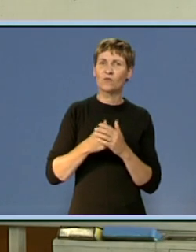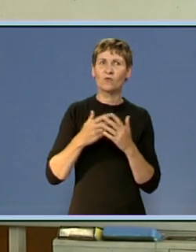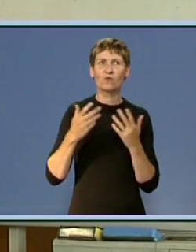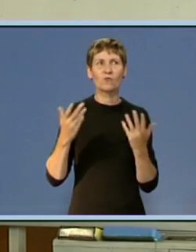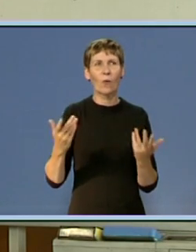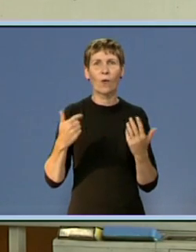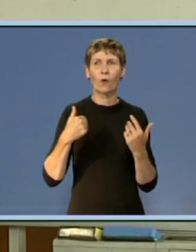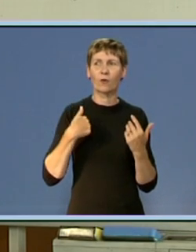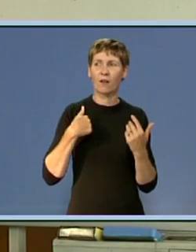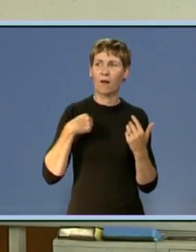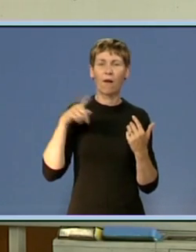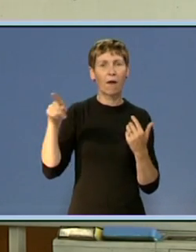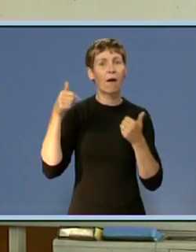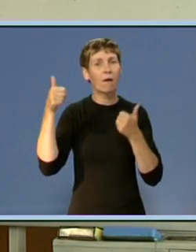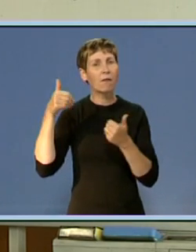and